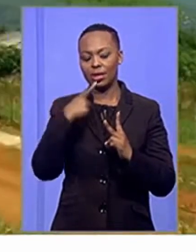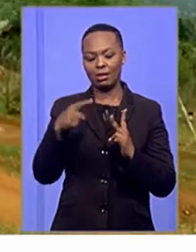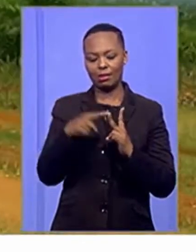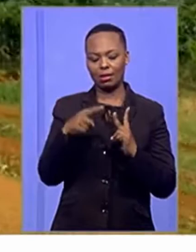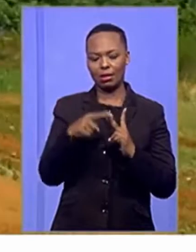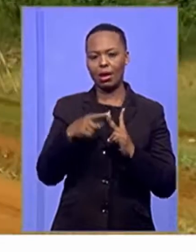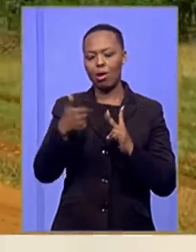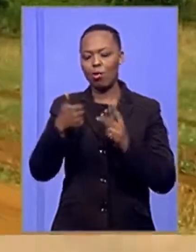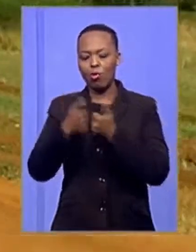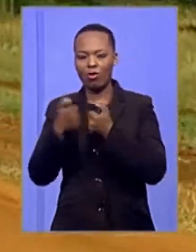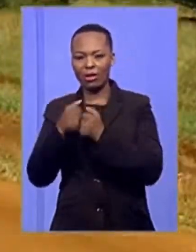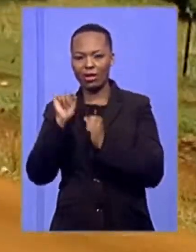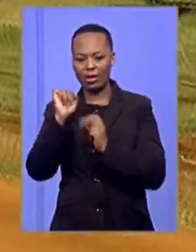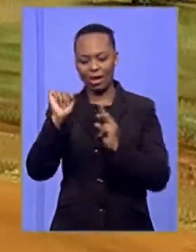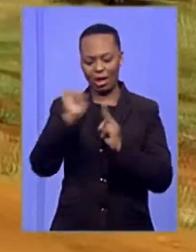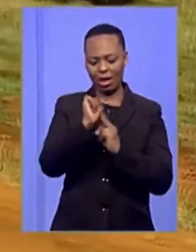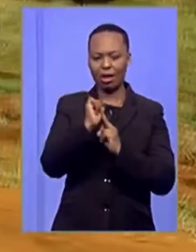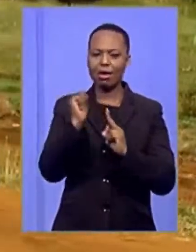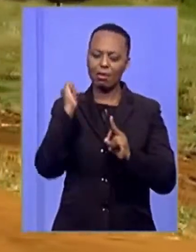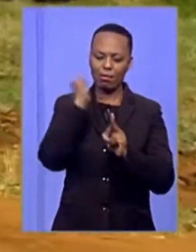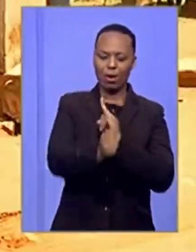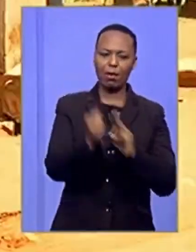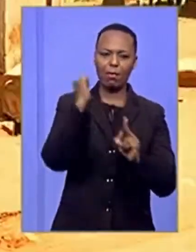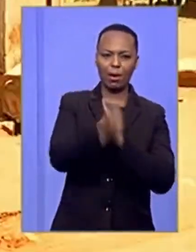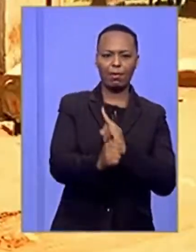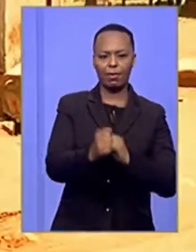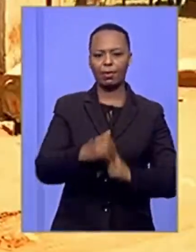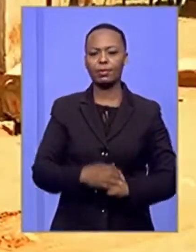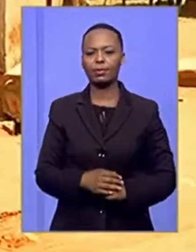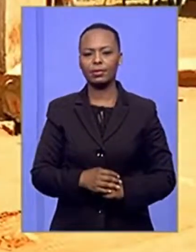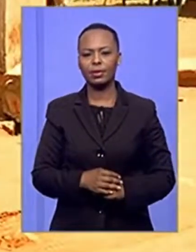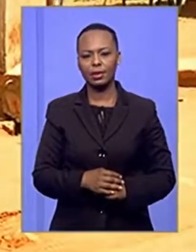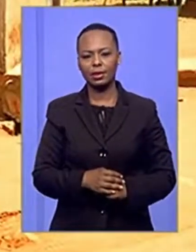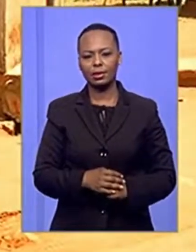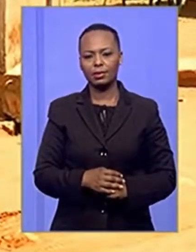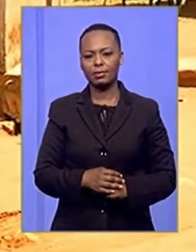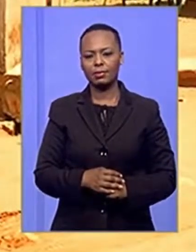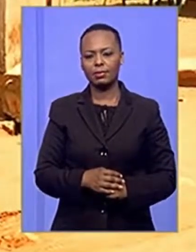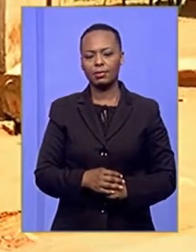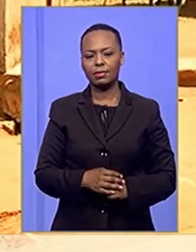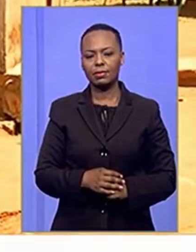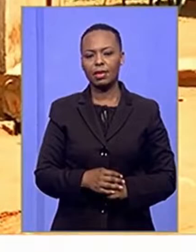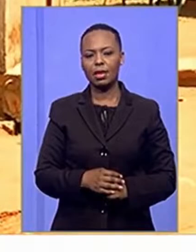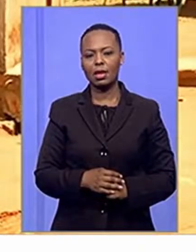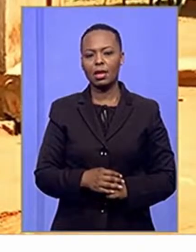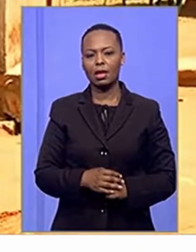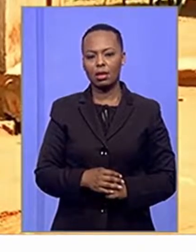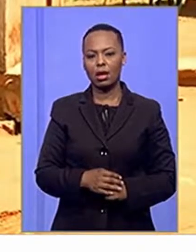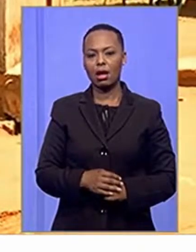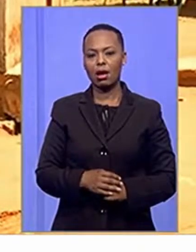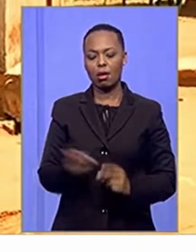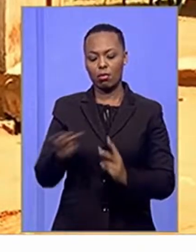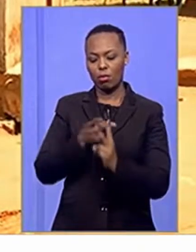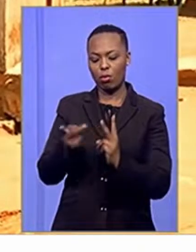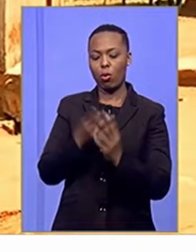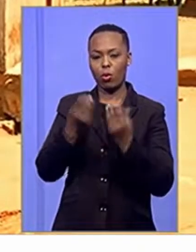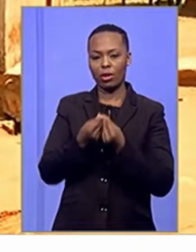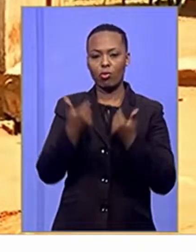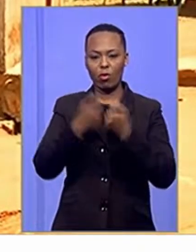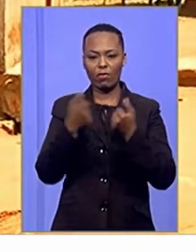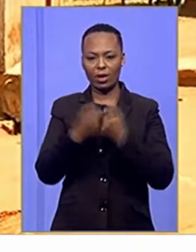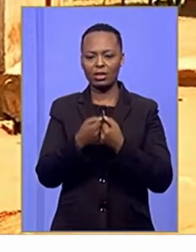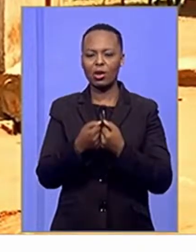ke mohlankana wa hae. History ya Skakati. Uri dikamano tsa bona di ne di tletse dintwa ka ha morao